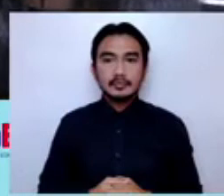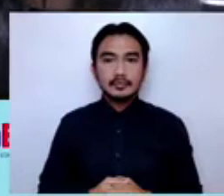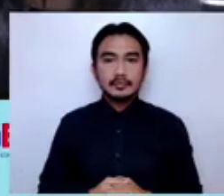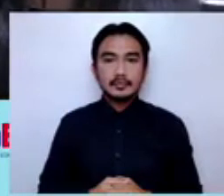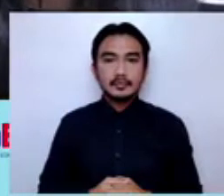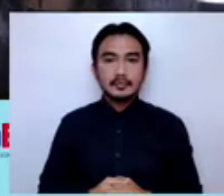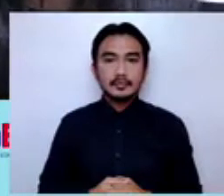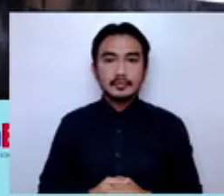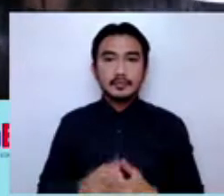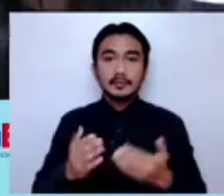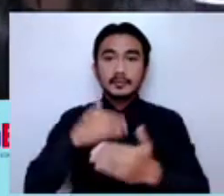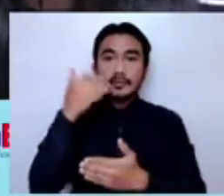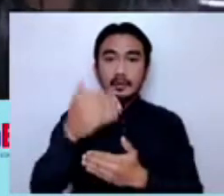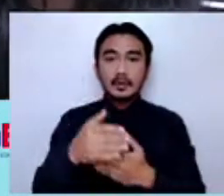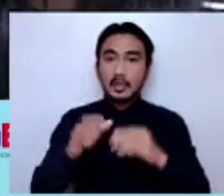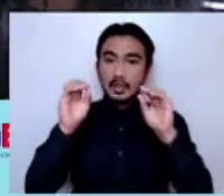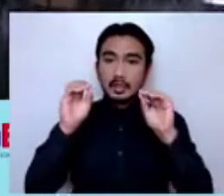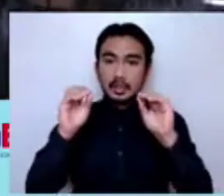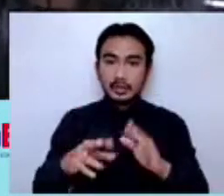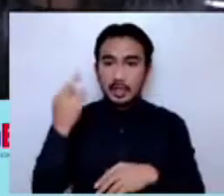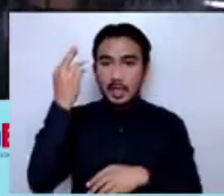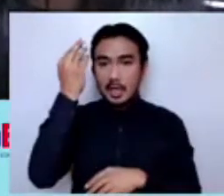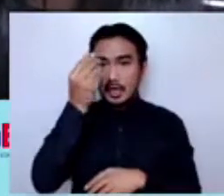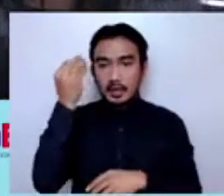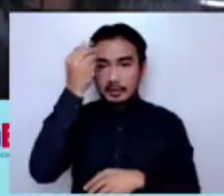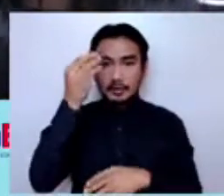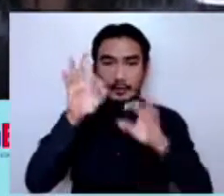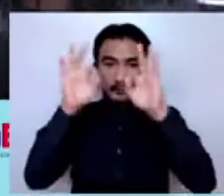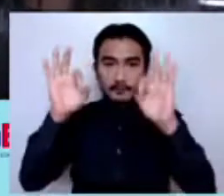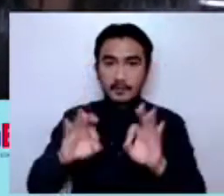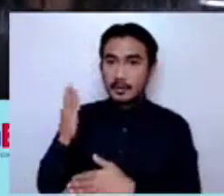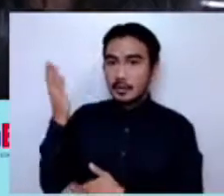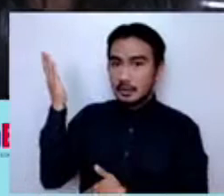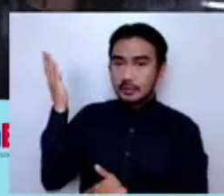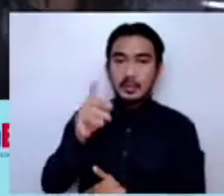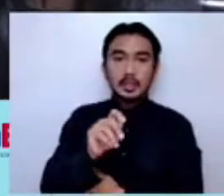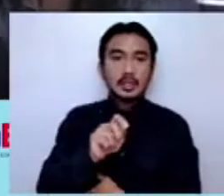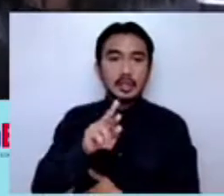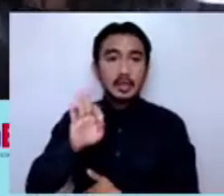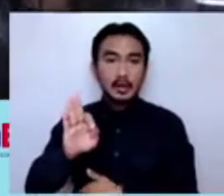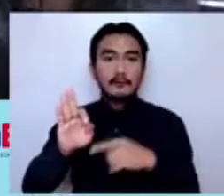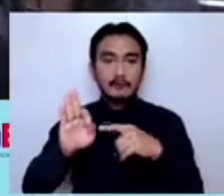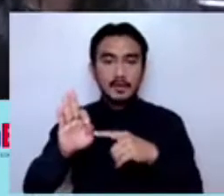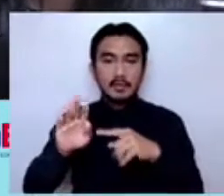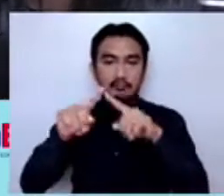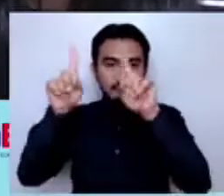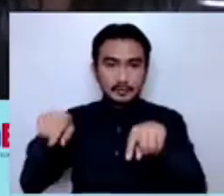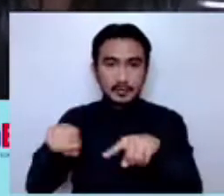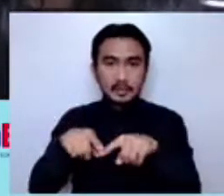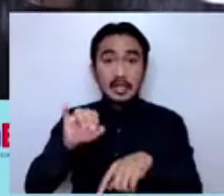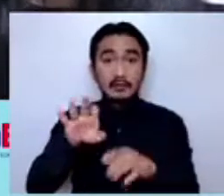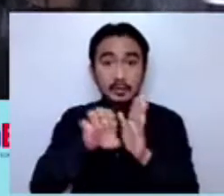Next, the teacher reflection form or the TRF plus the Trf rubric. So if you can recall in our